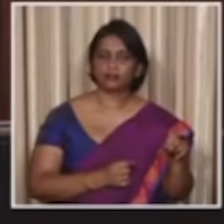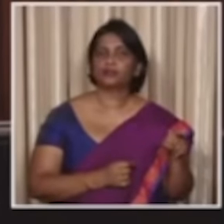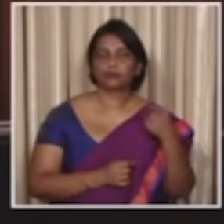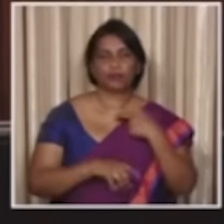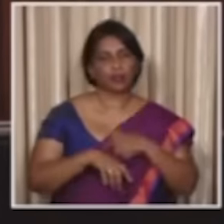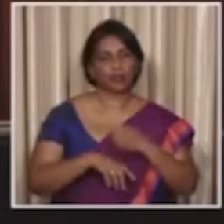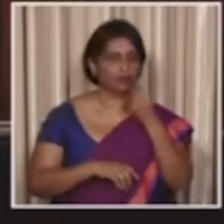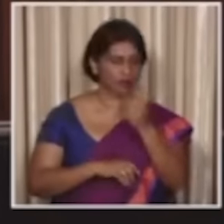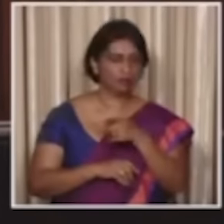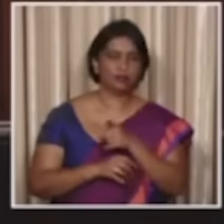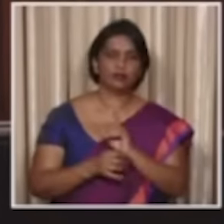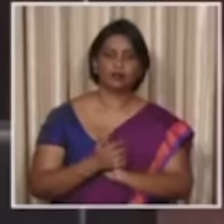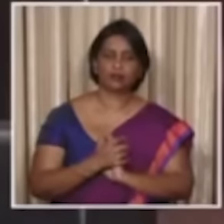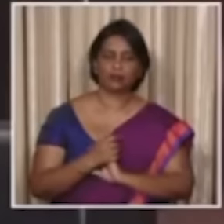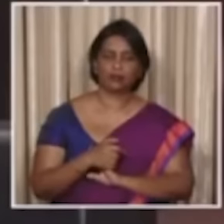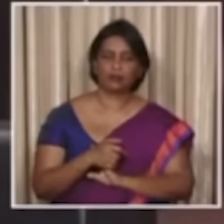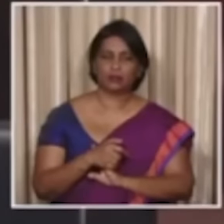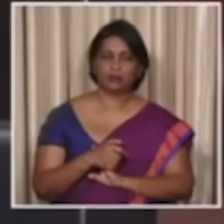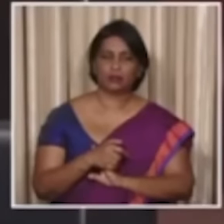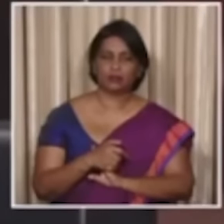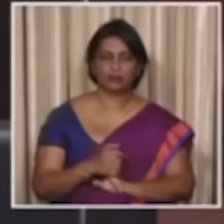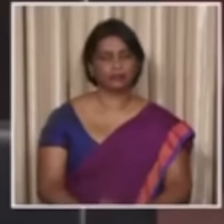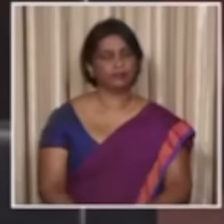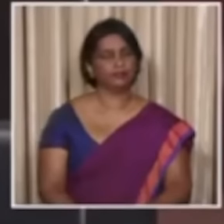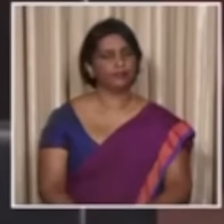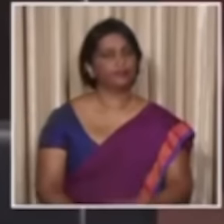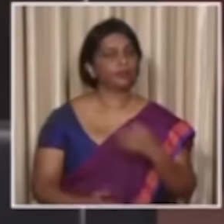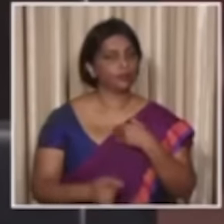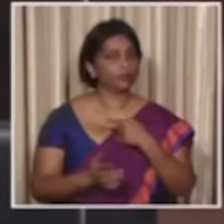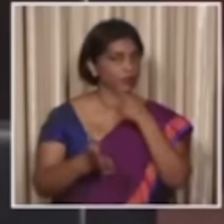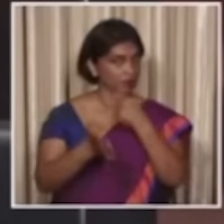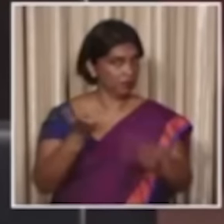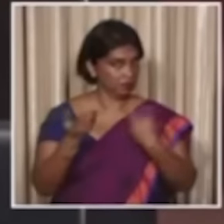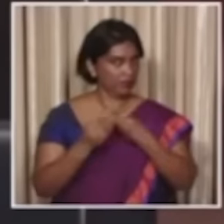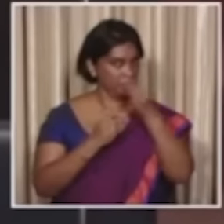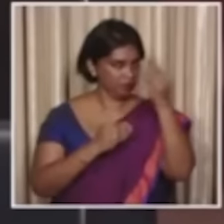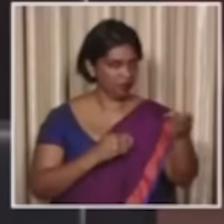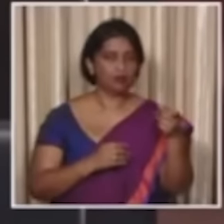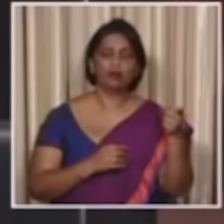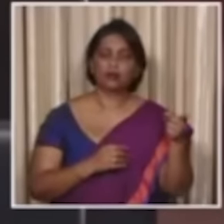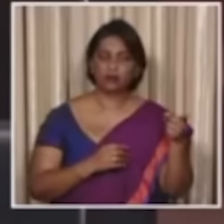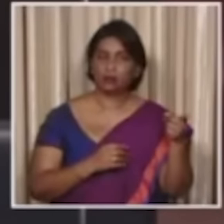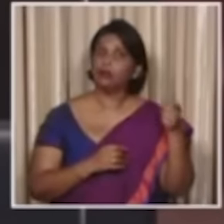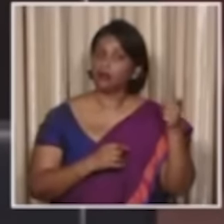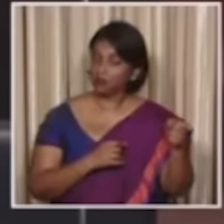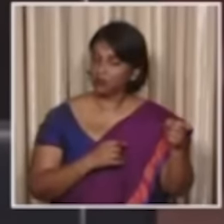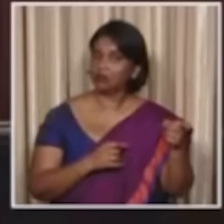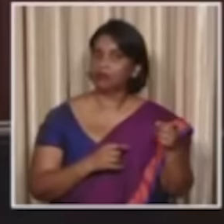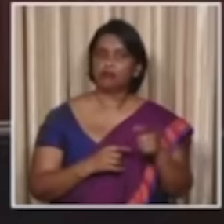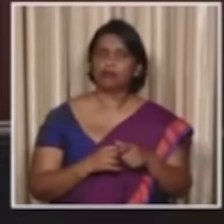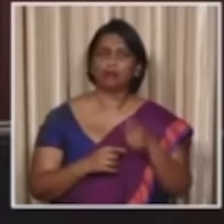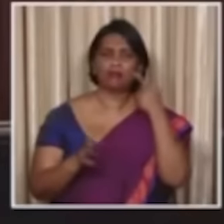proceed? I sign this list and give it. I can't speak. He has no right to change it. Yes,